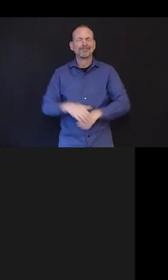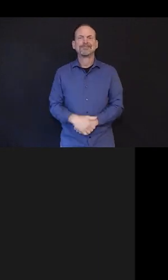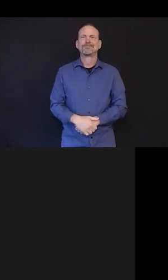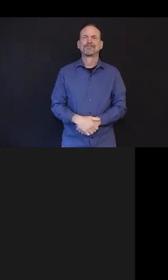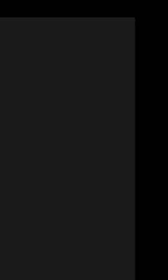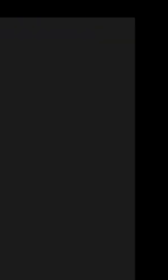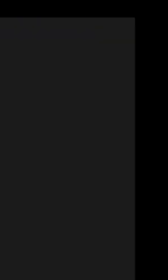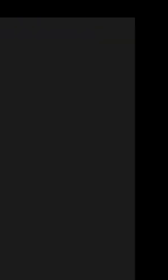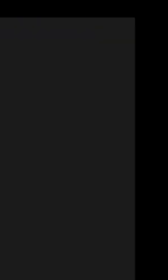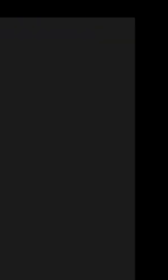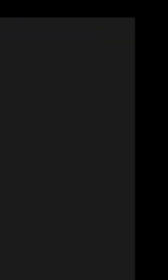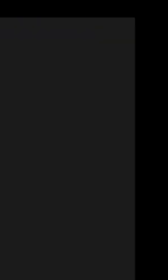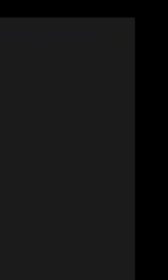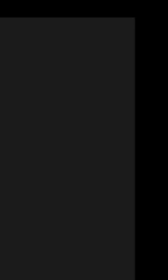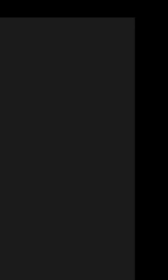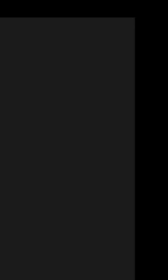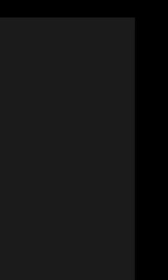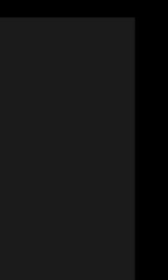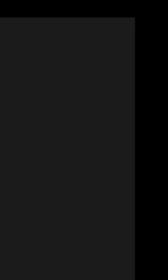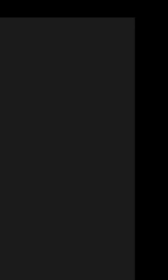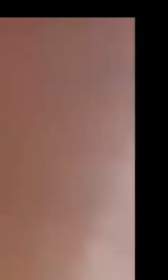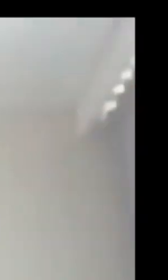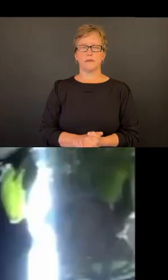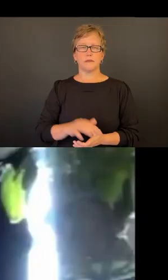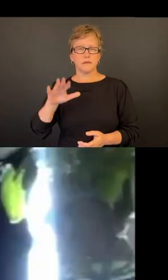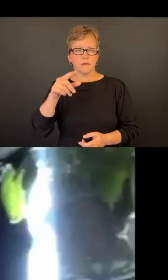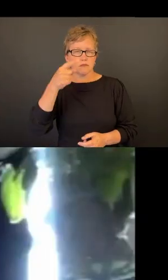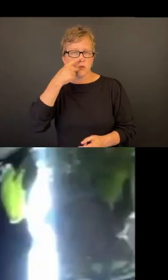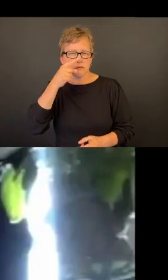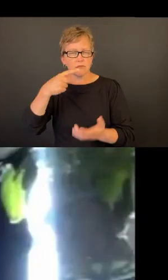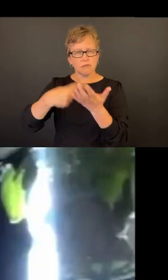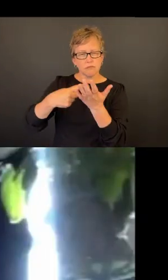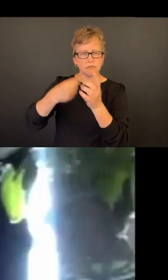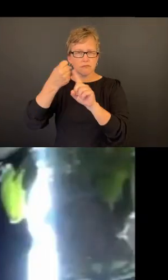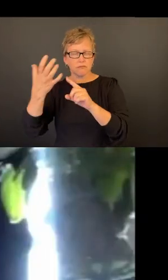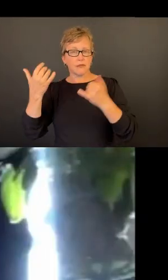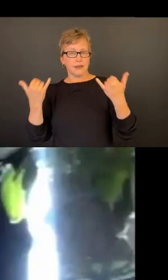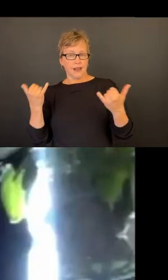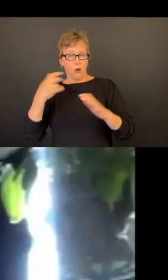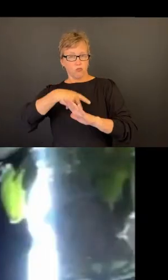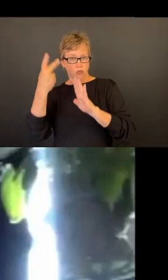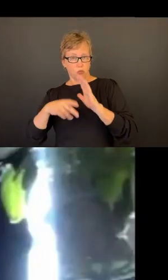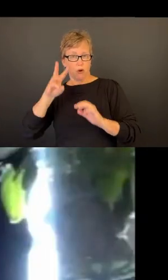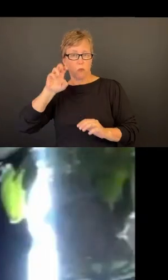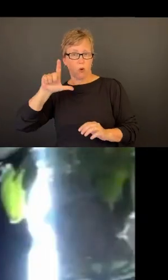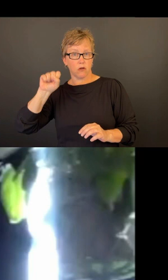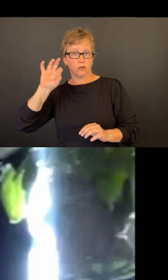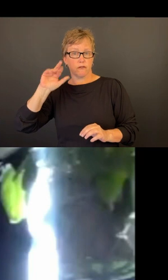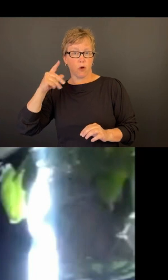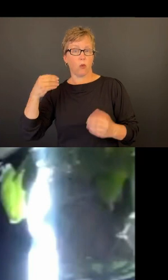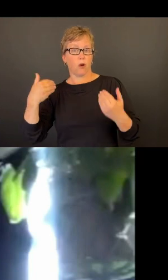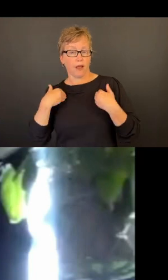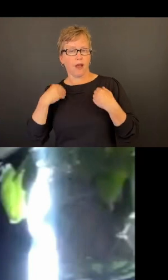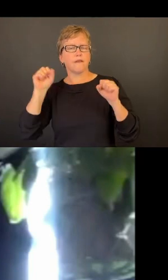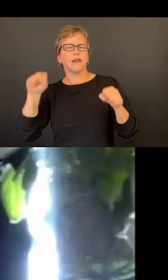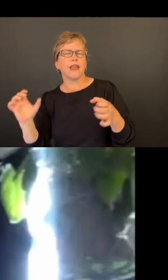use for. I am. Great. I'm here. Good question. Would you be able to speak to current programs that are available through